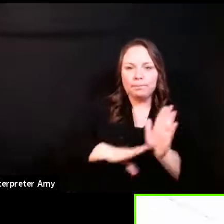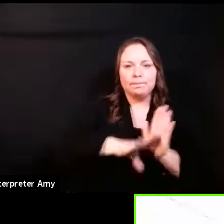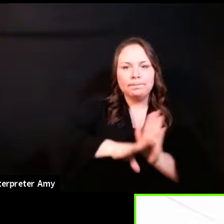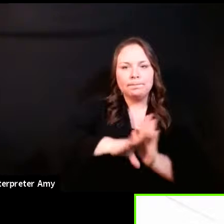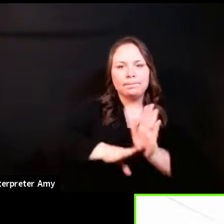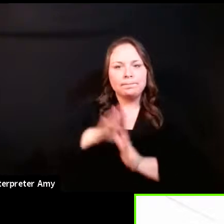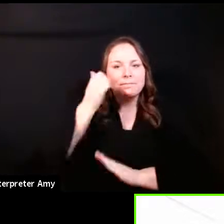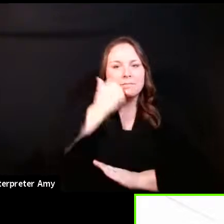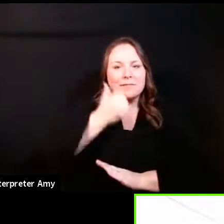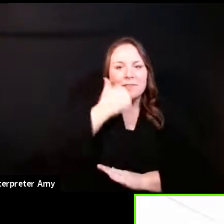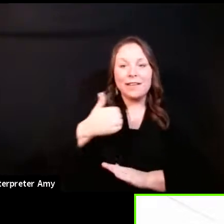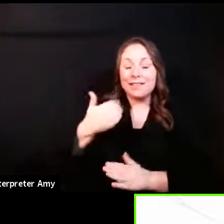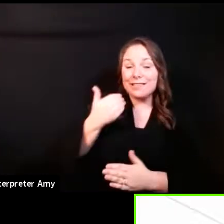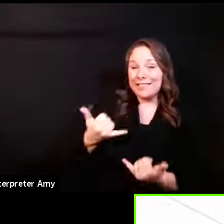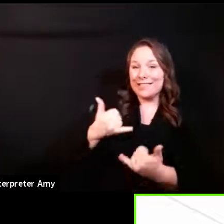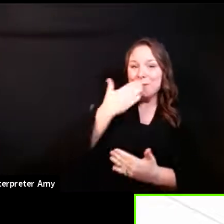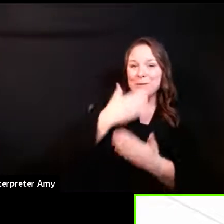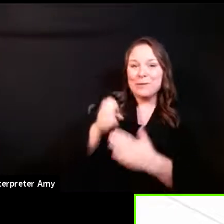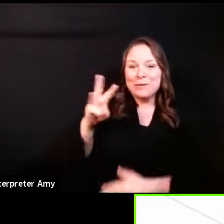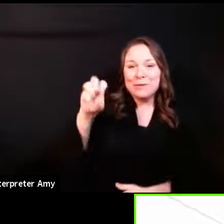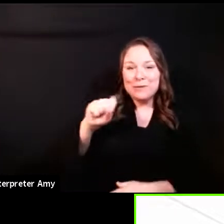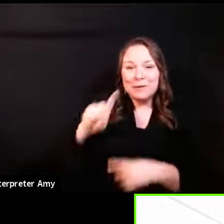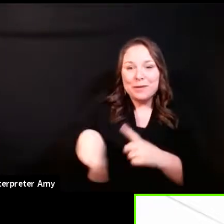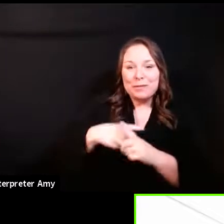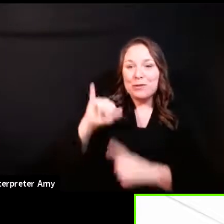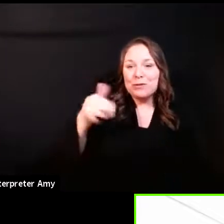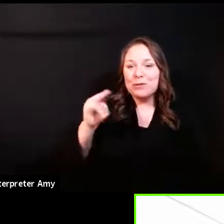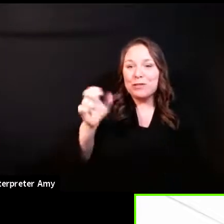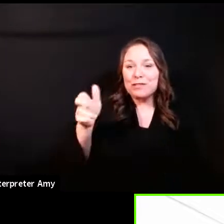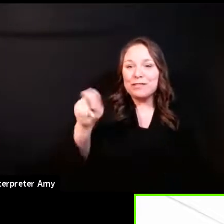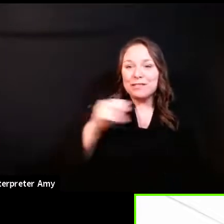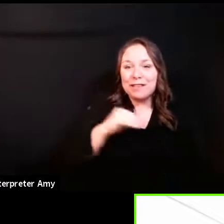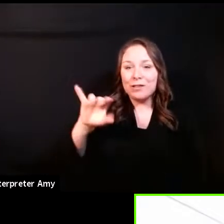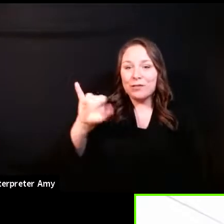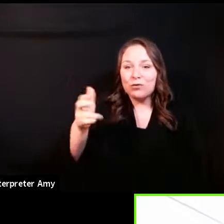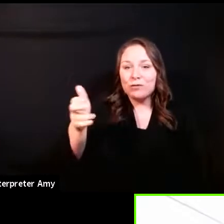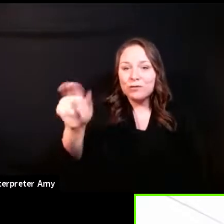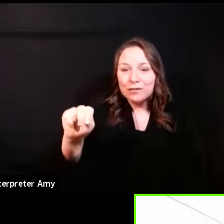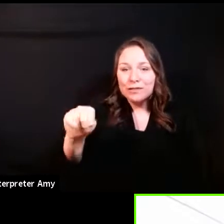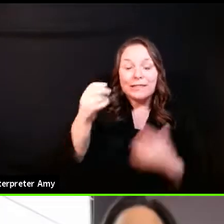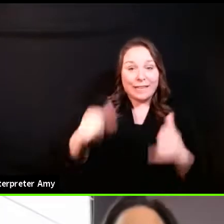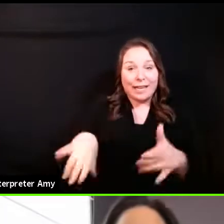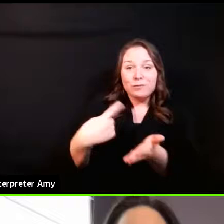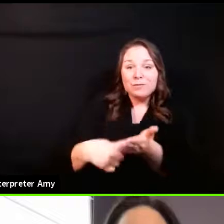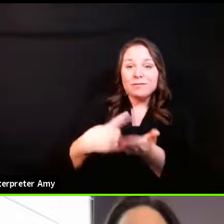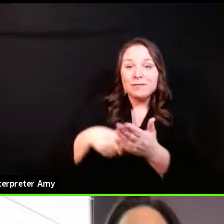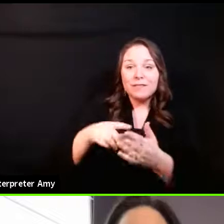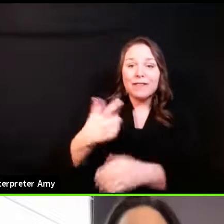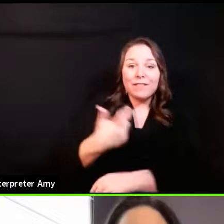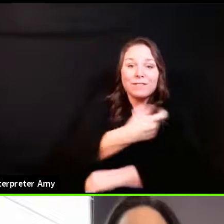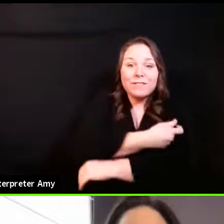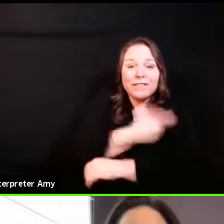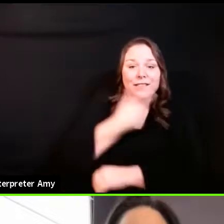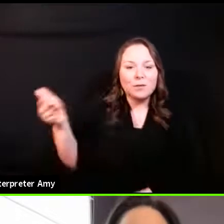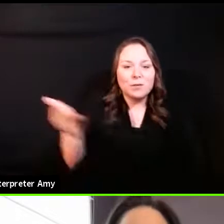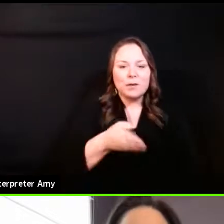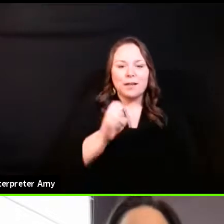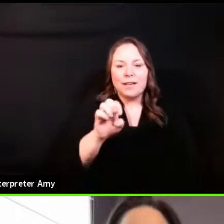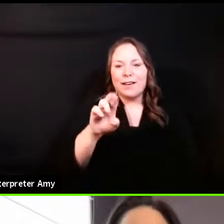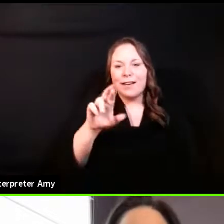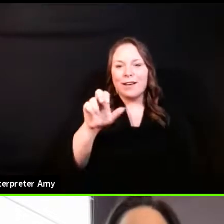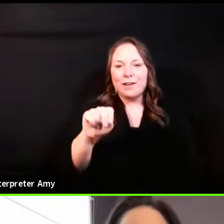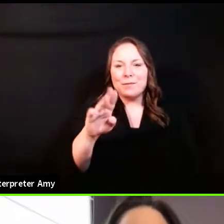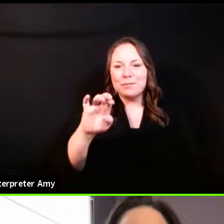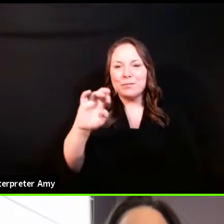almost daily. We got some good news today, I know, in terms of Johnson and Johnson. And so as we move on to vaccines, I want to bring in Dr. Aaron Briggs. Aaron, good to see